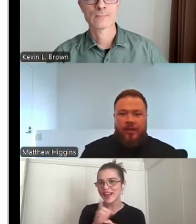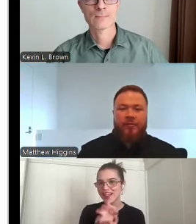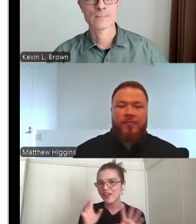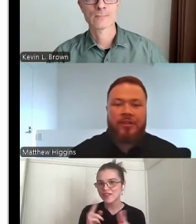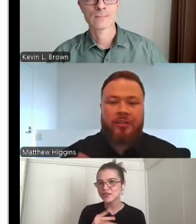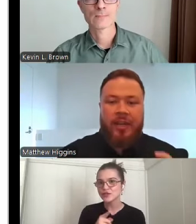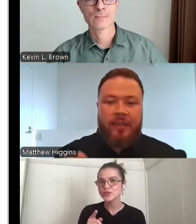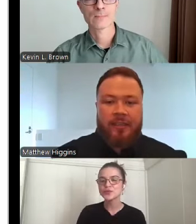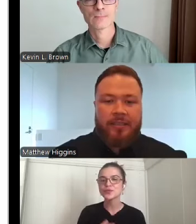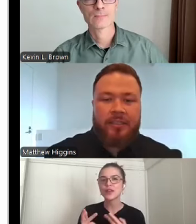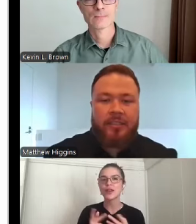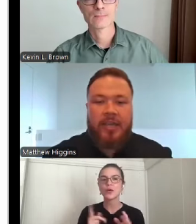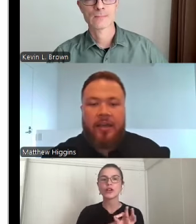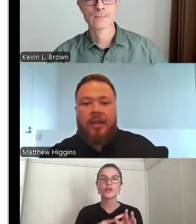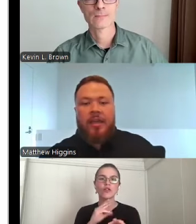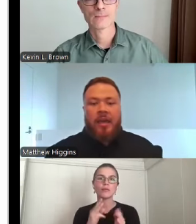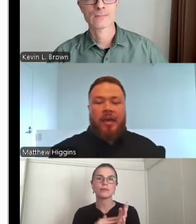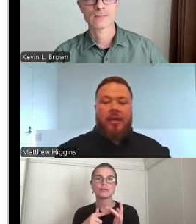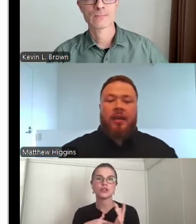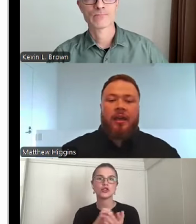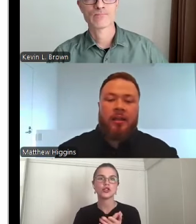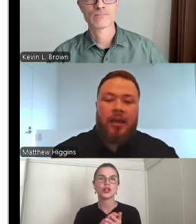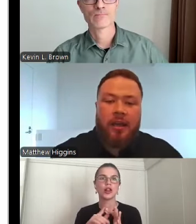another one from Mitchell, and I think this is just